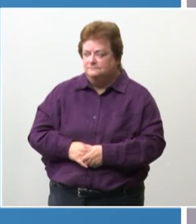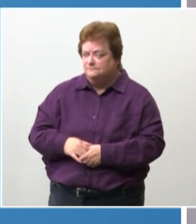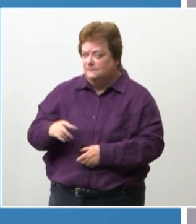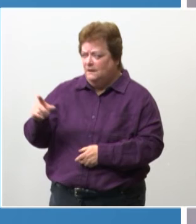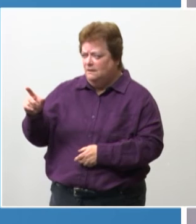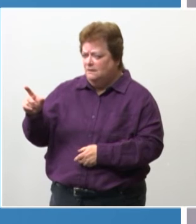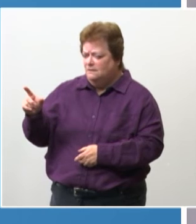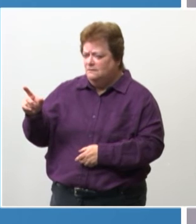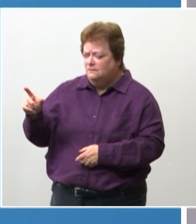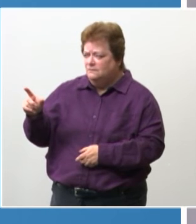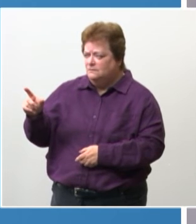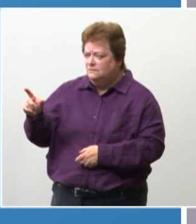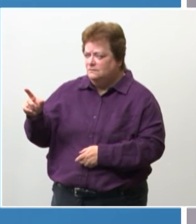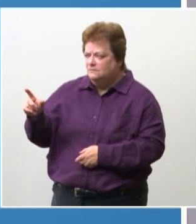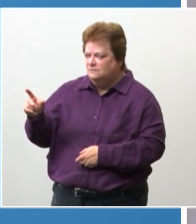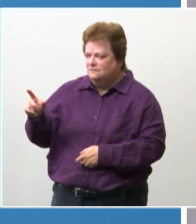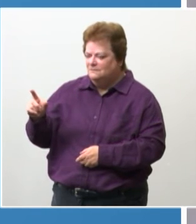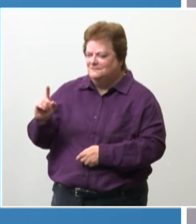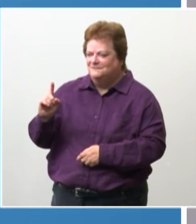I'll just ask, are